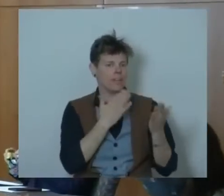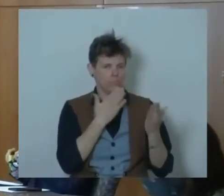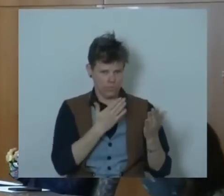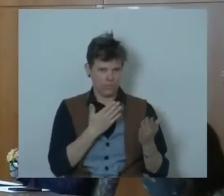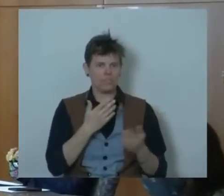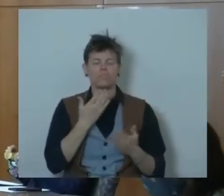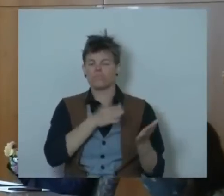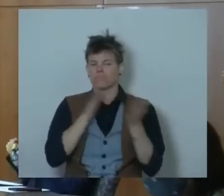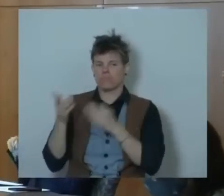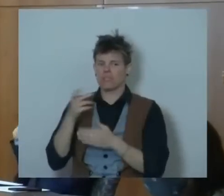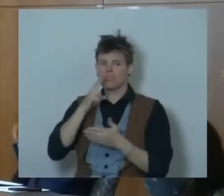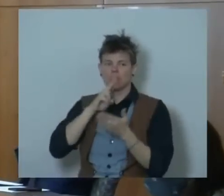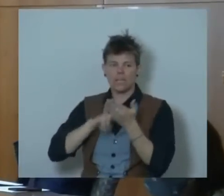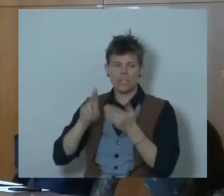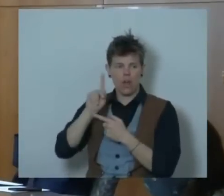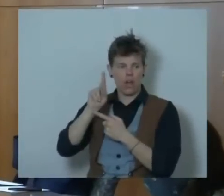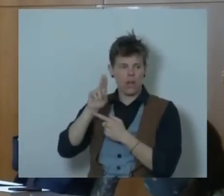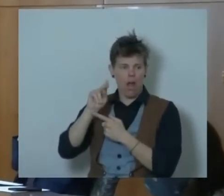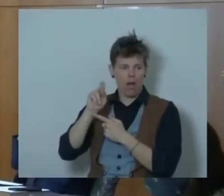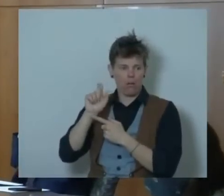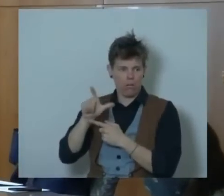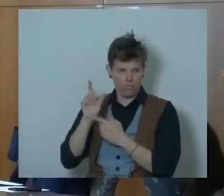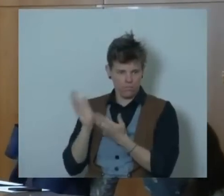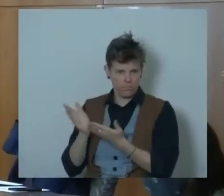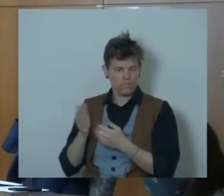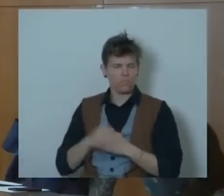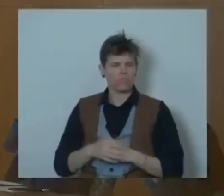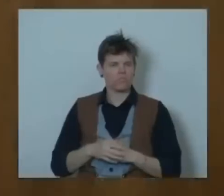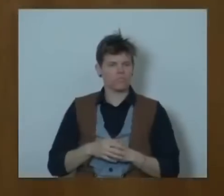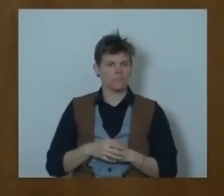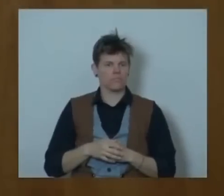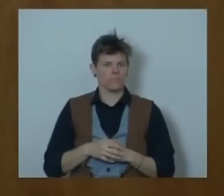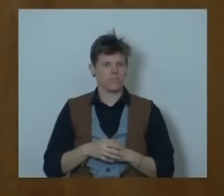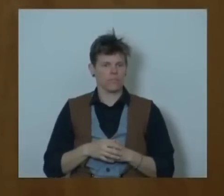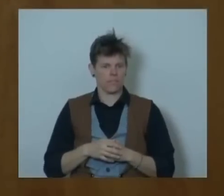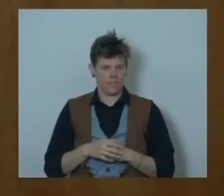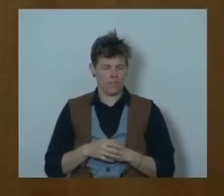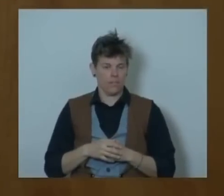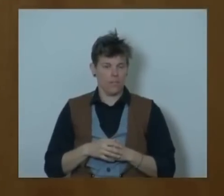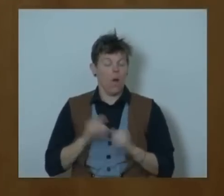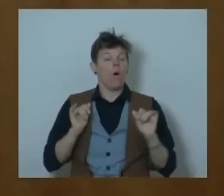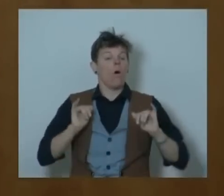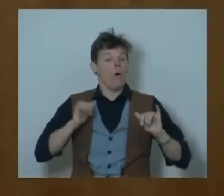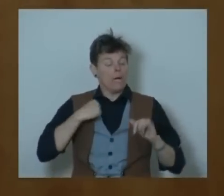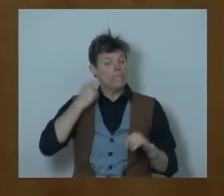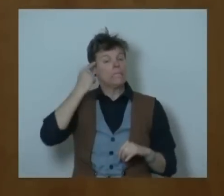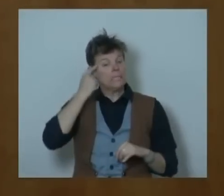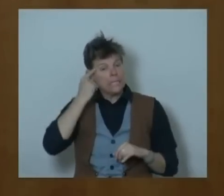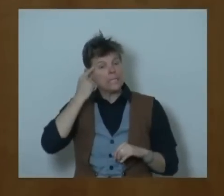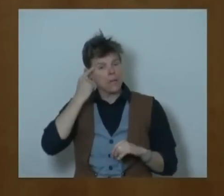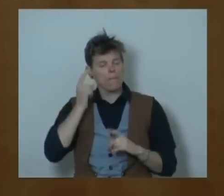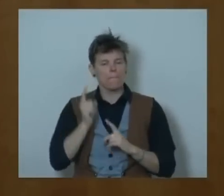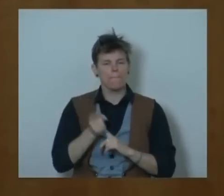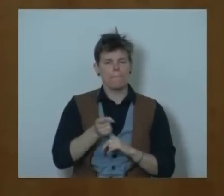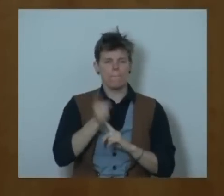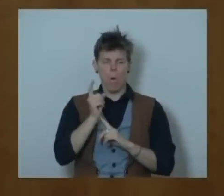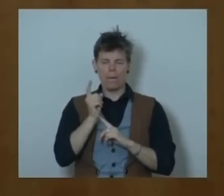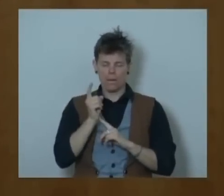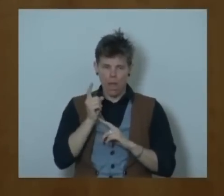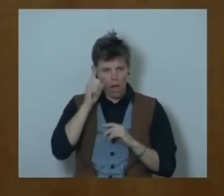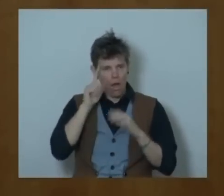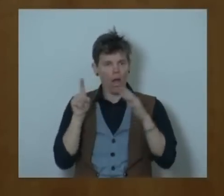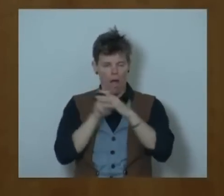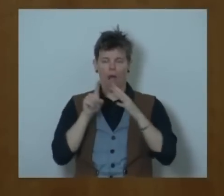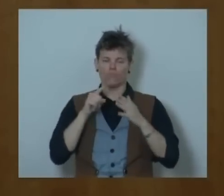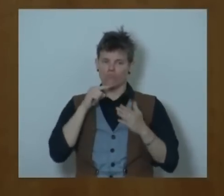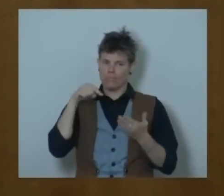I think that it isn't an aha moment, but it's an emphatically important fact that when we get